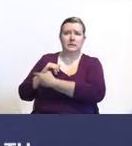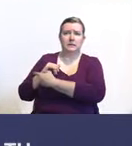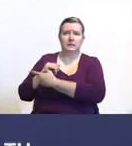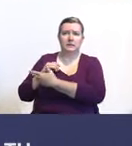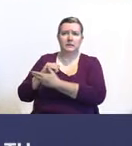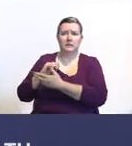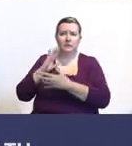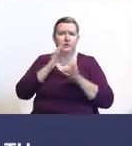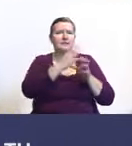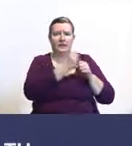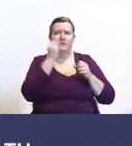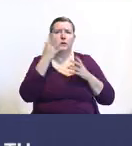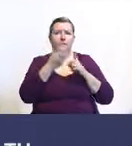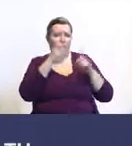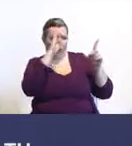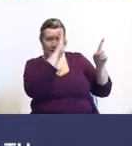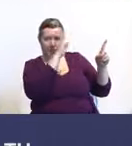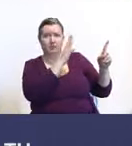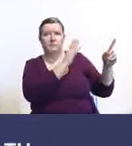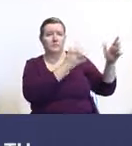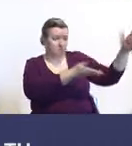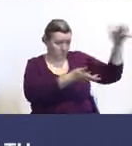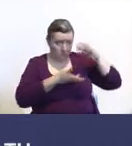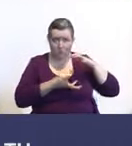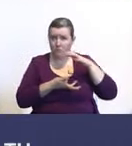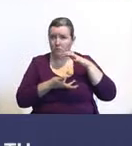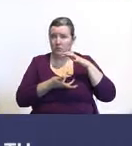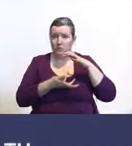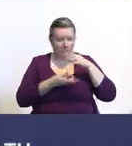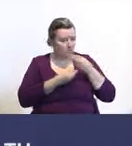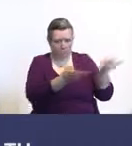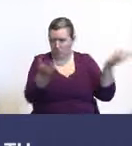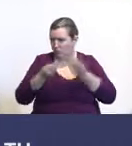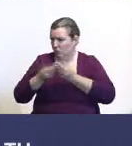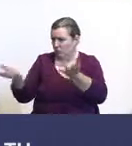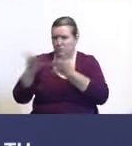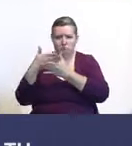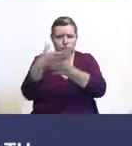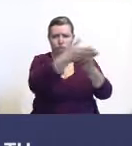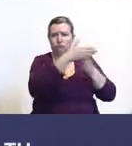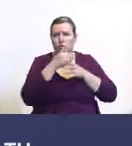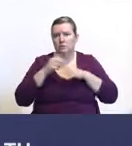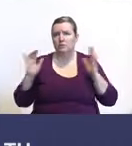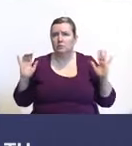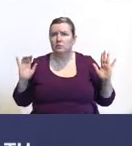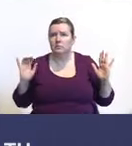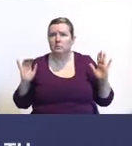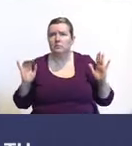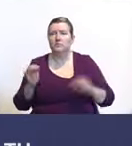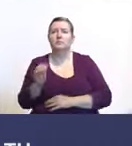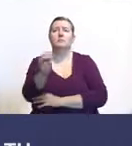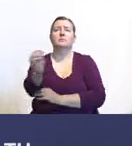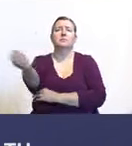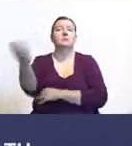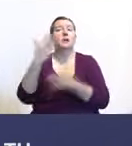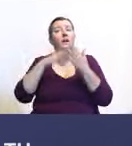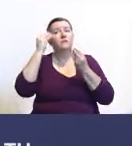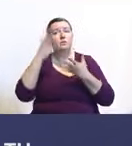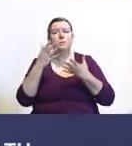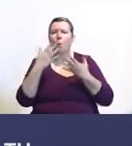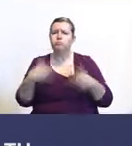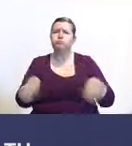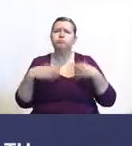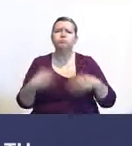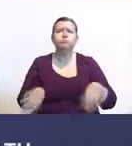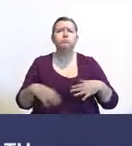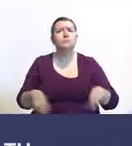hospitals that we get and things like that that never touch any of the residents but are incredibly important for us